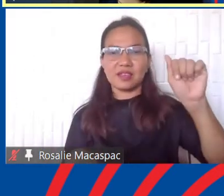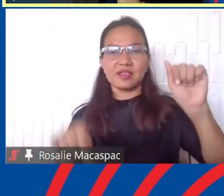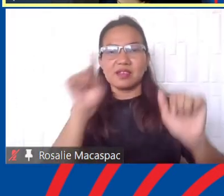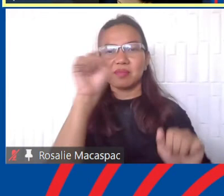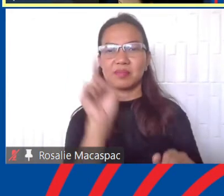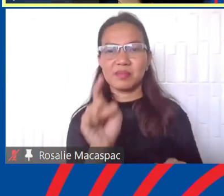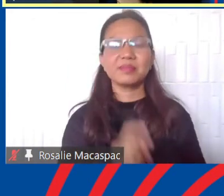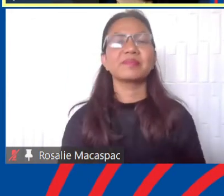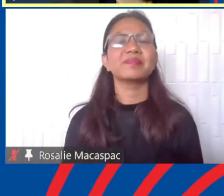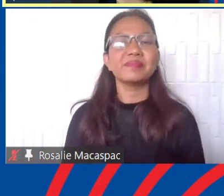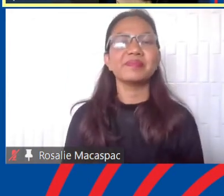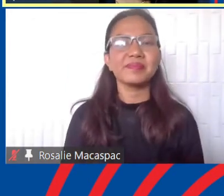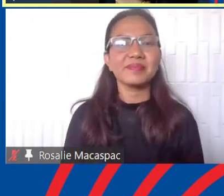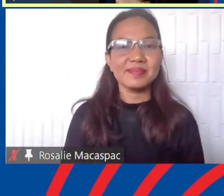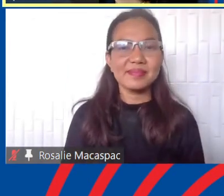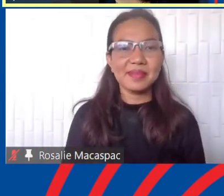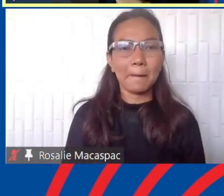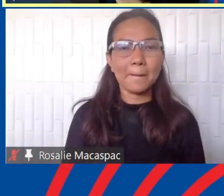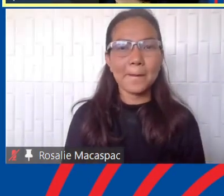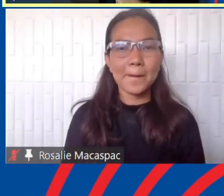kayo, Sir Paul?